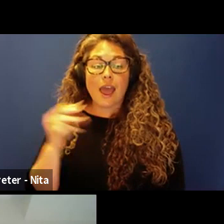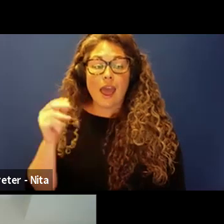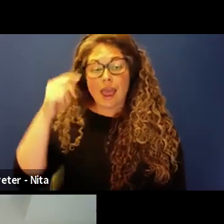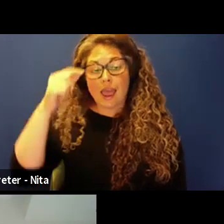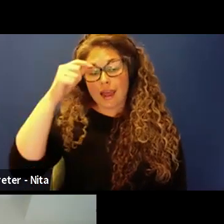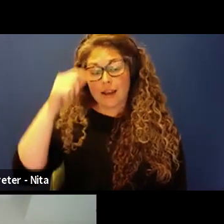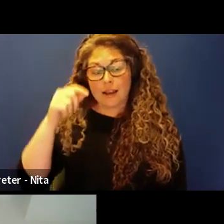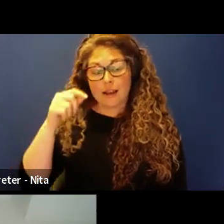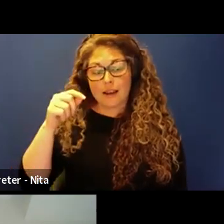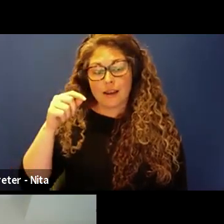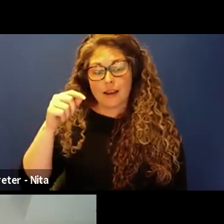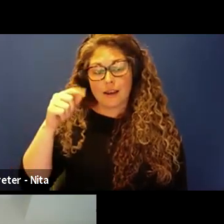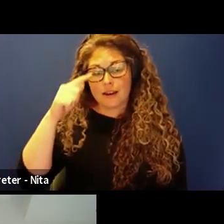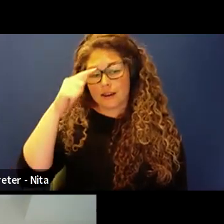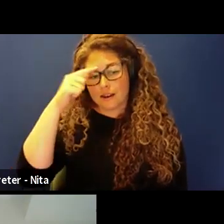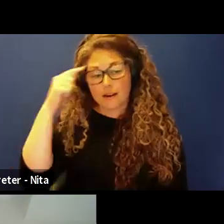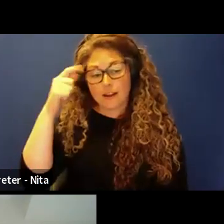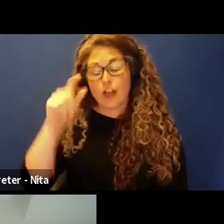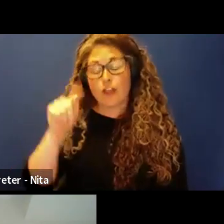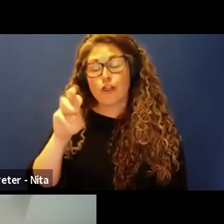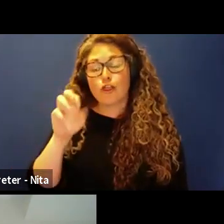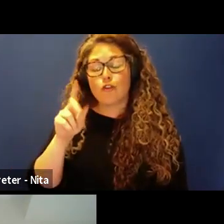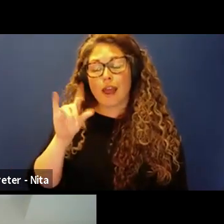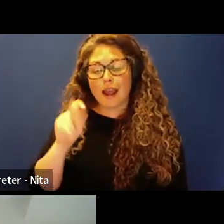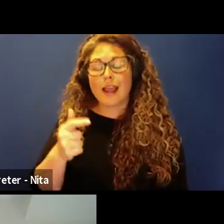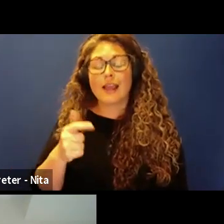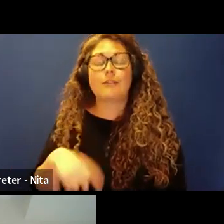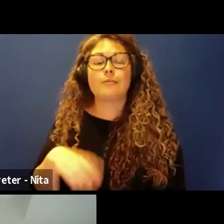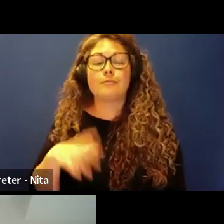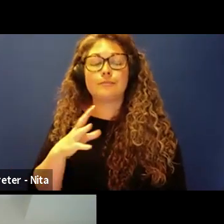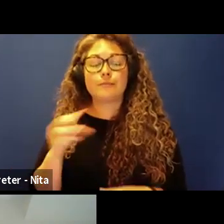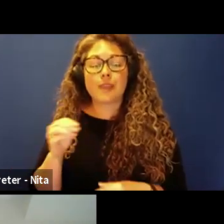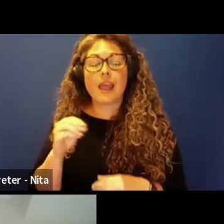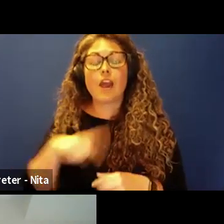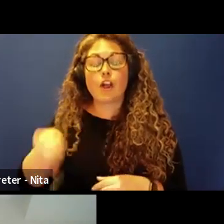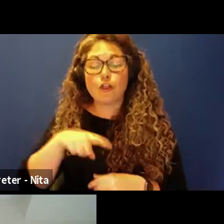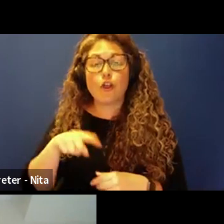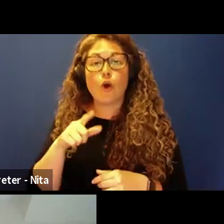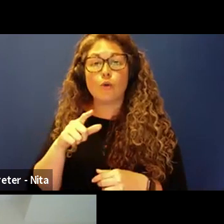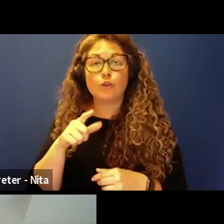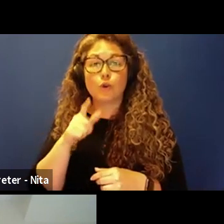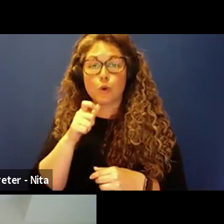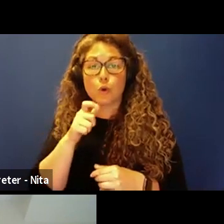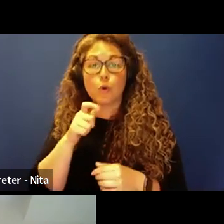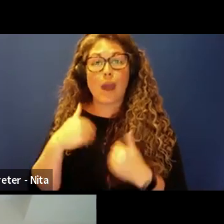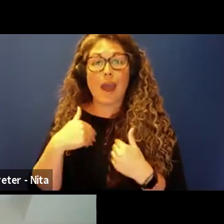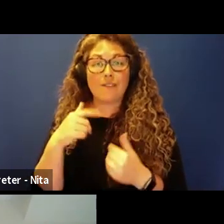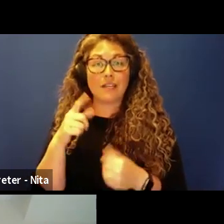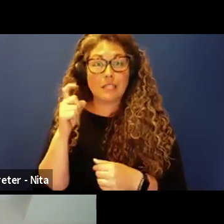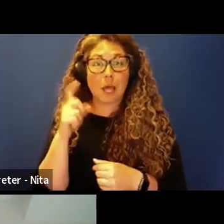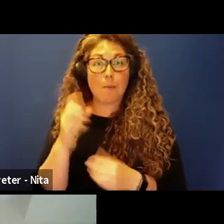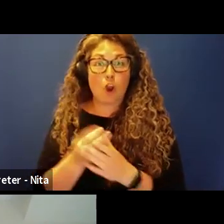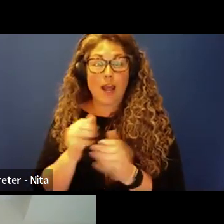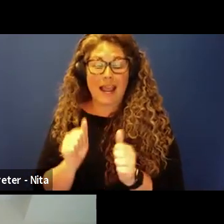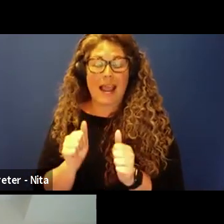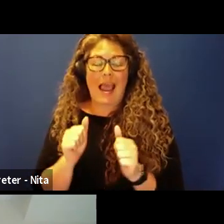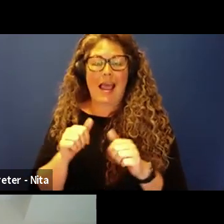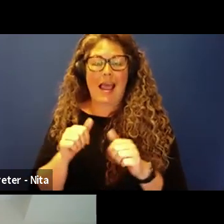have outdoor seating such as patios, rooftops, summer garden can begin that space. No more than 6 people are allowed at a